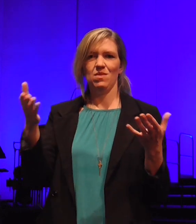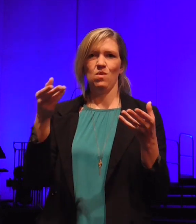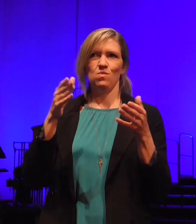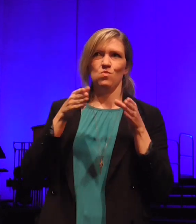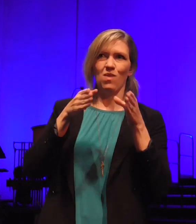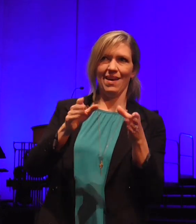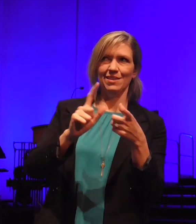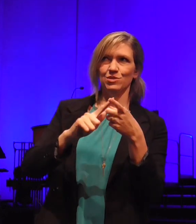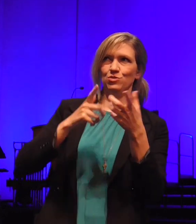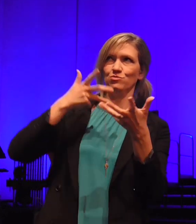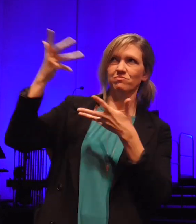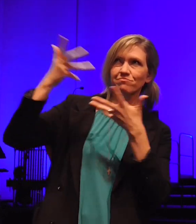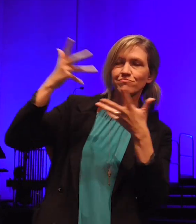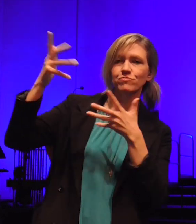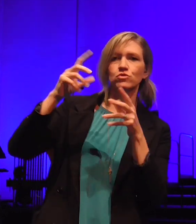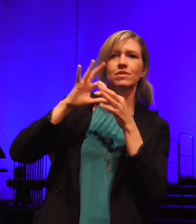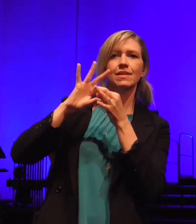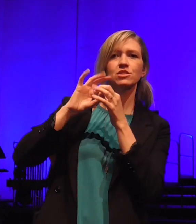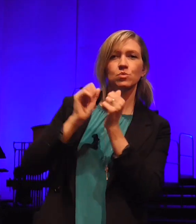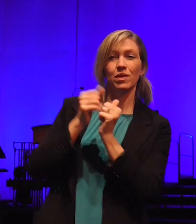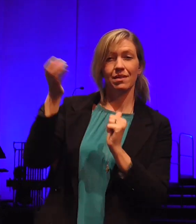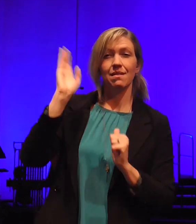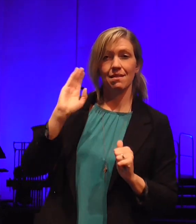have our relationship with God.